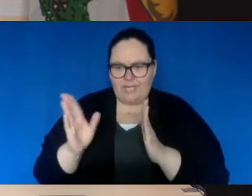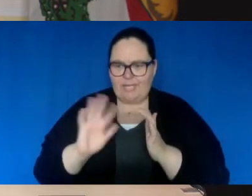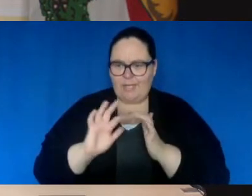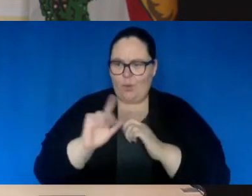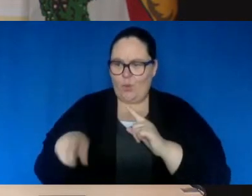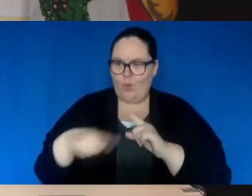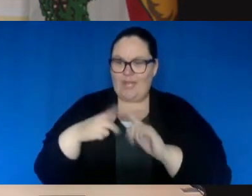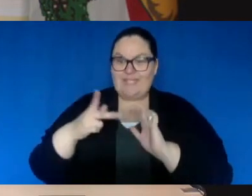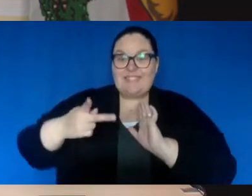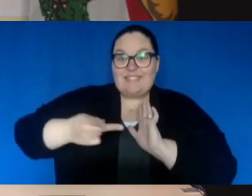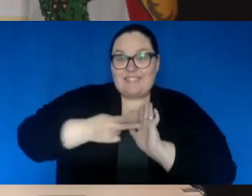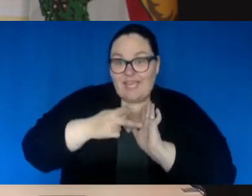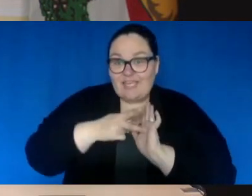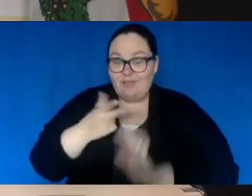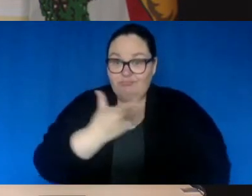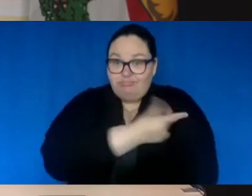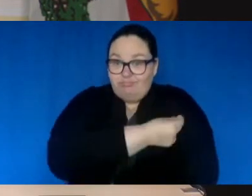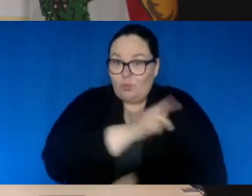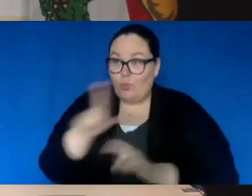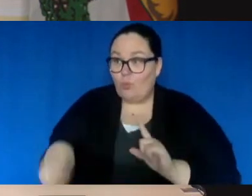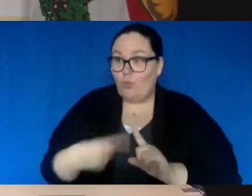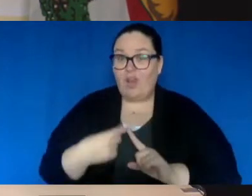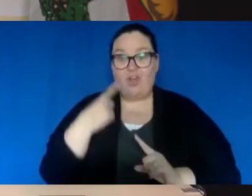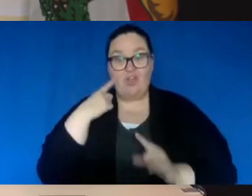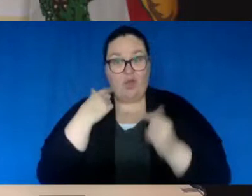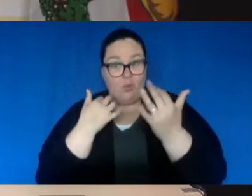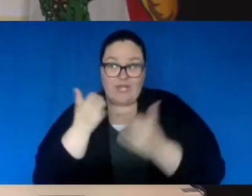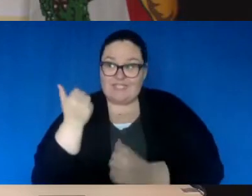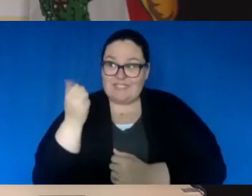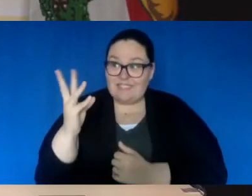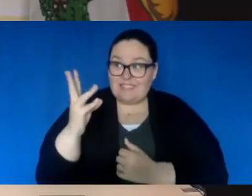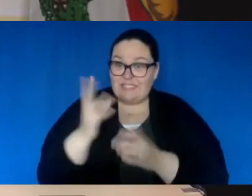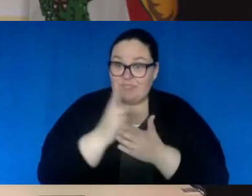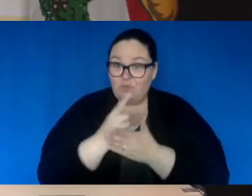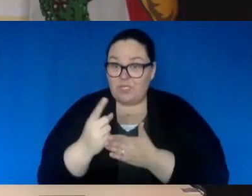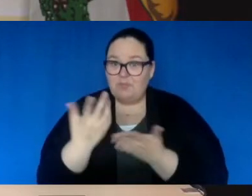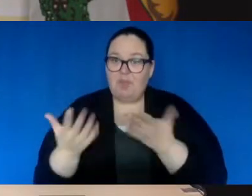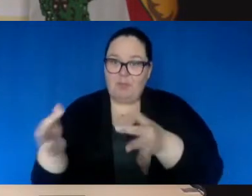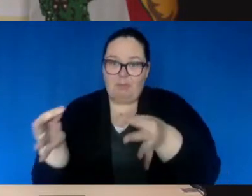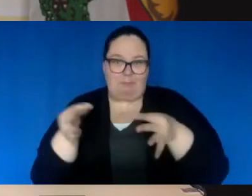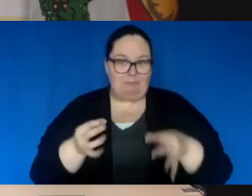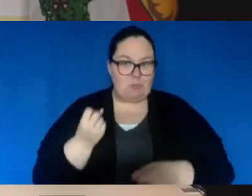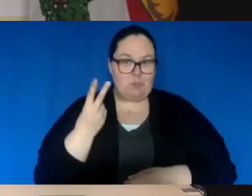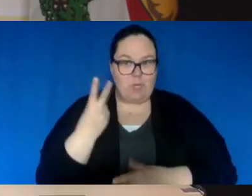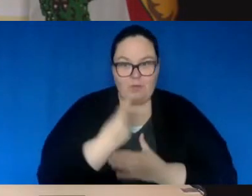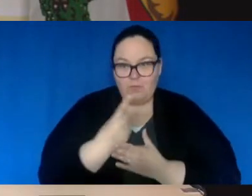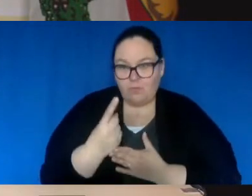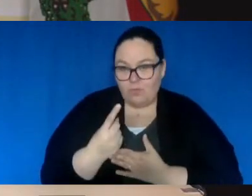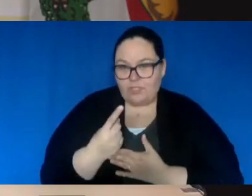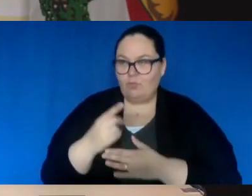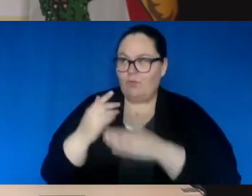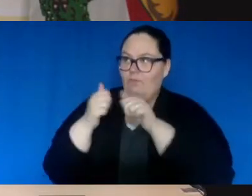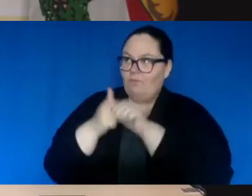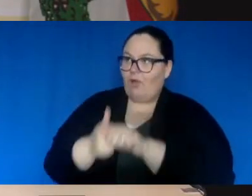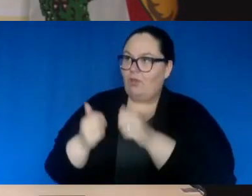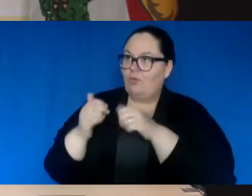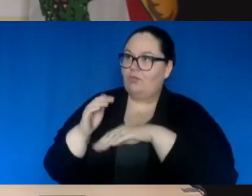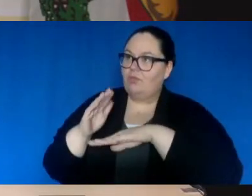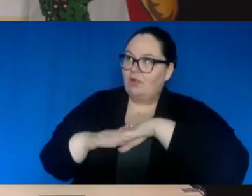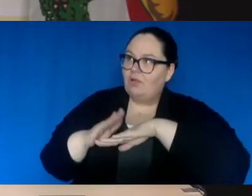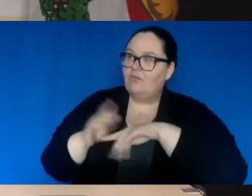second dose appointments, and we'll be following the guidance that's provided by CPHO for getting